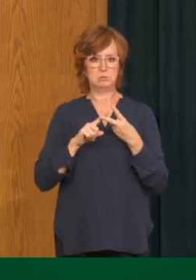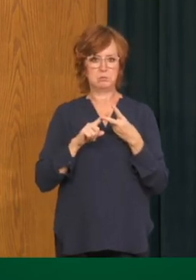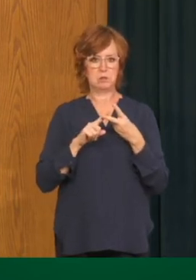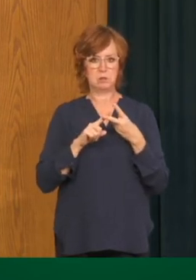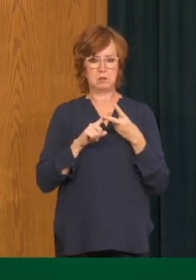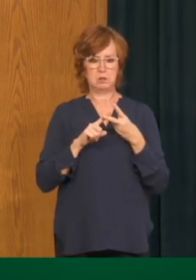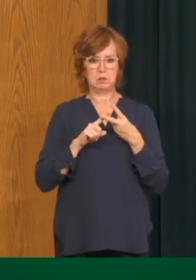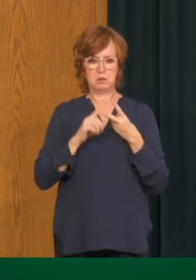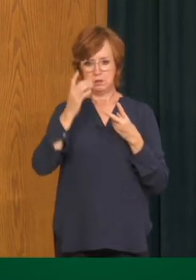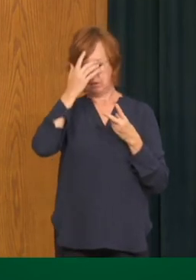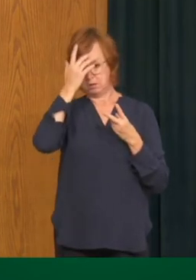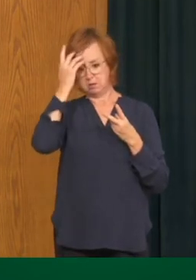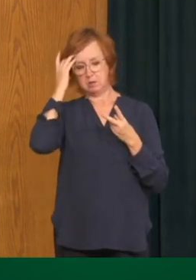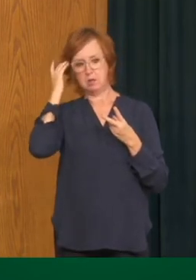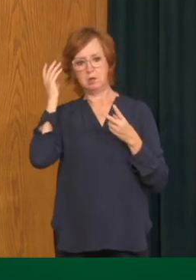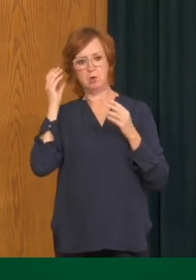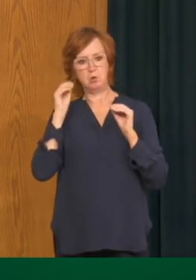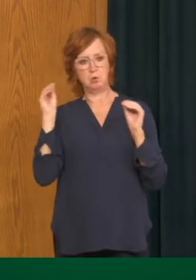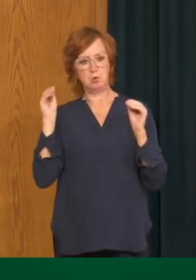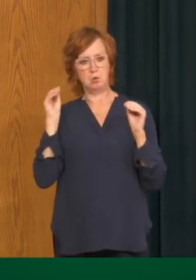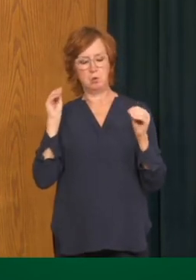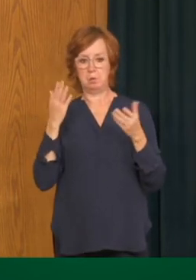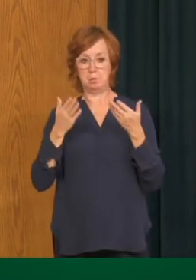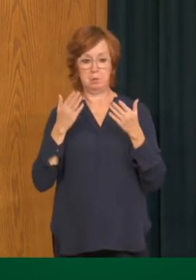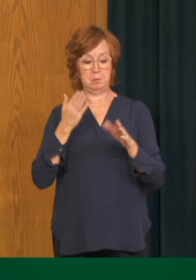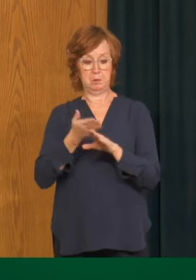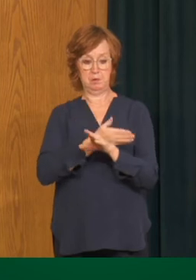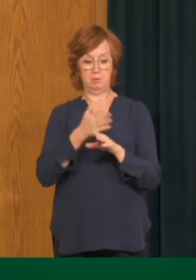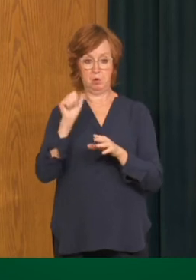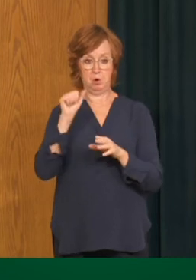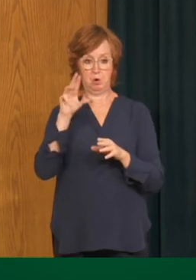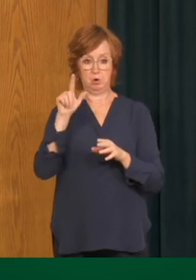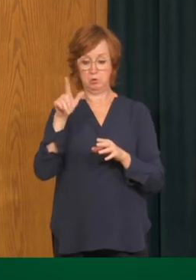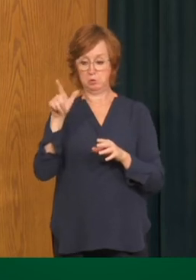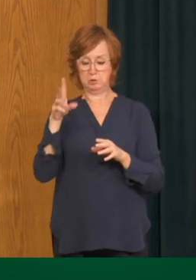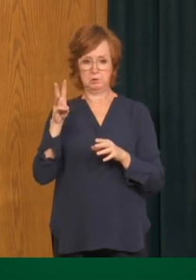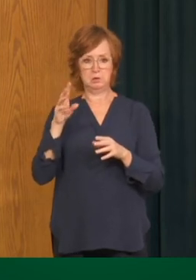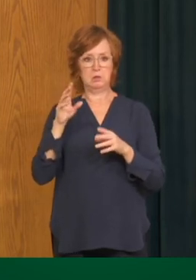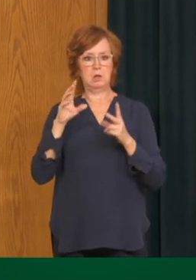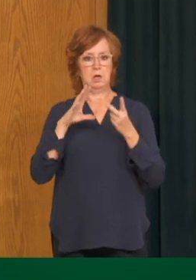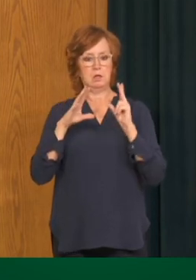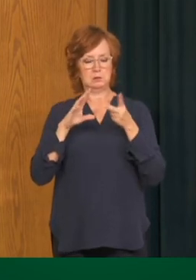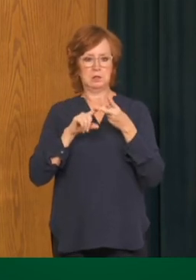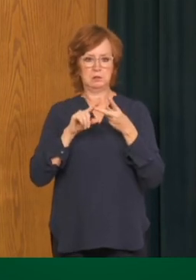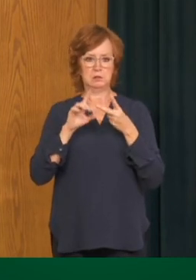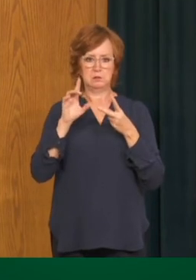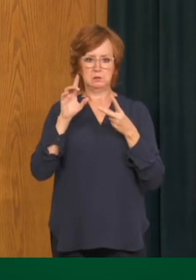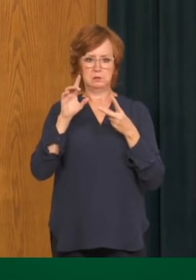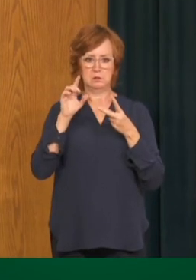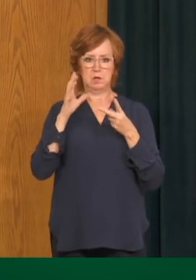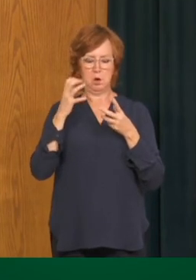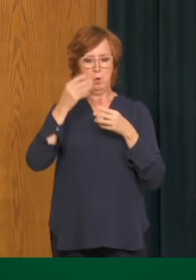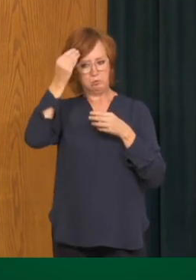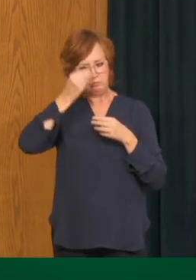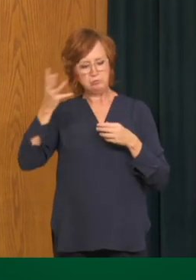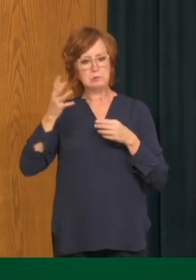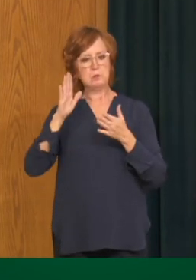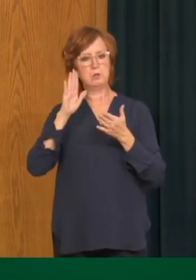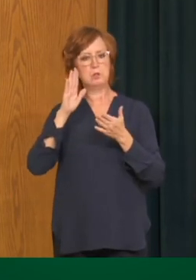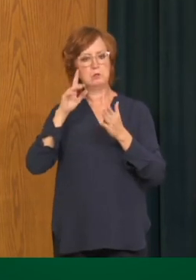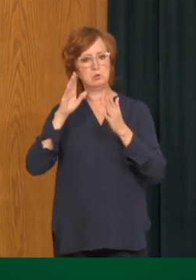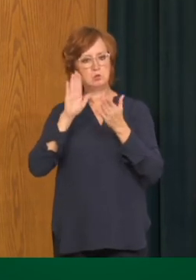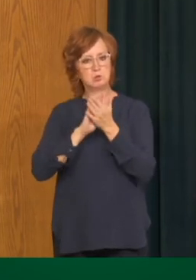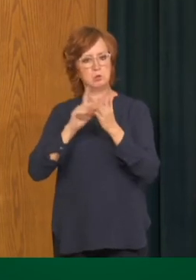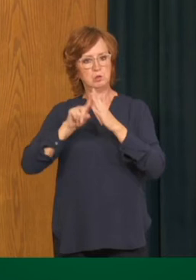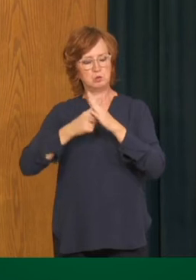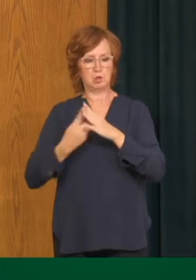information by. They don't need to wonder. It may be before that. And then they know when the school date will actually start. So there's no gray area here for parents. And what we're trying